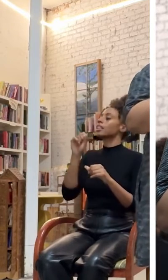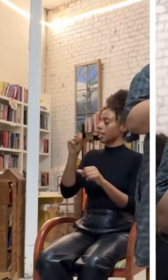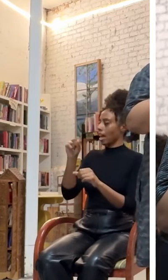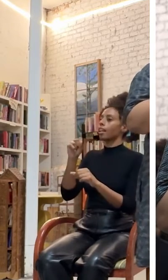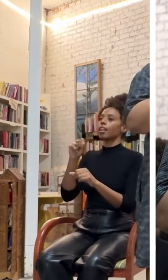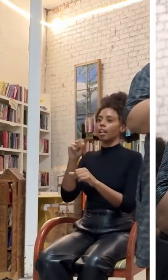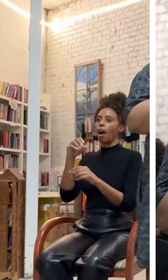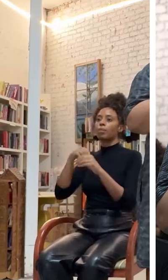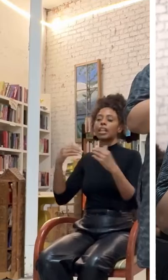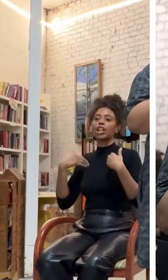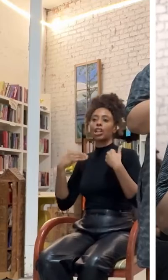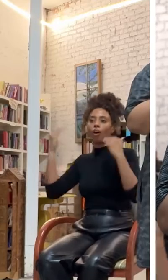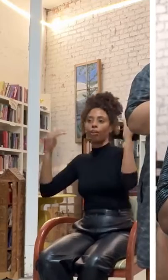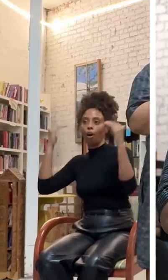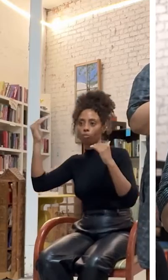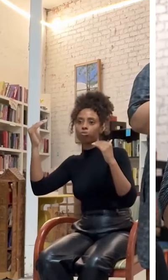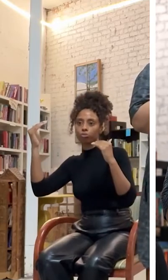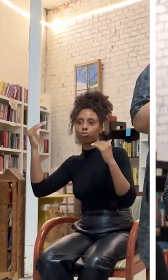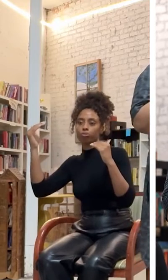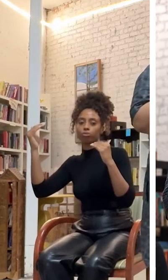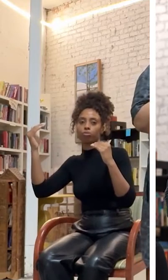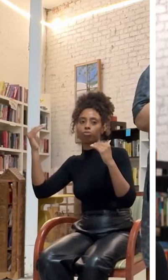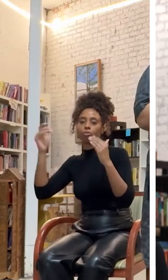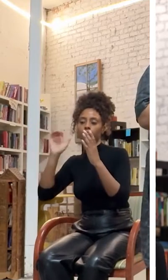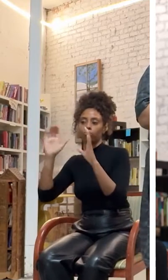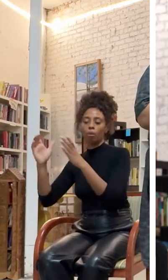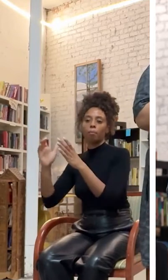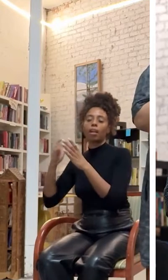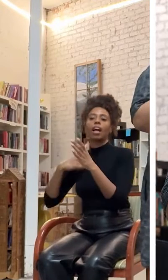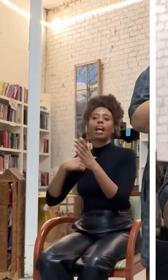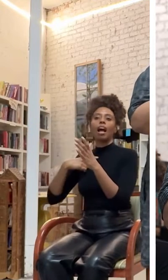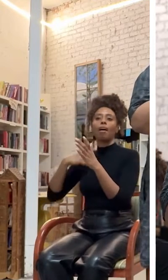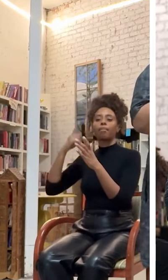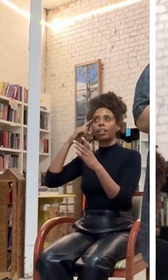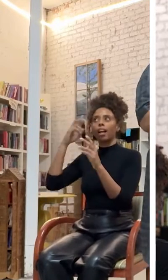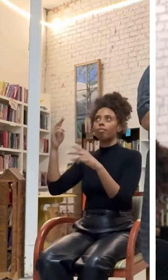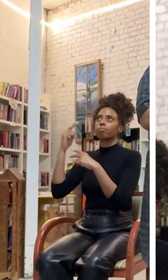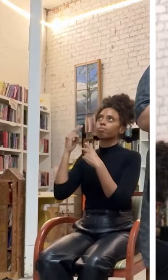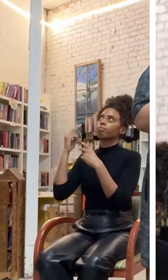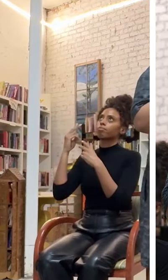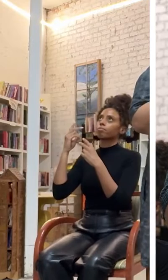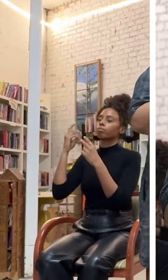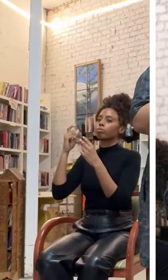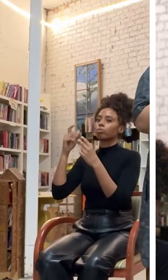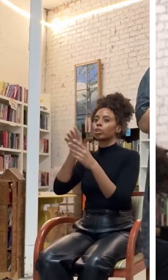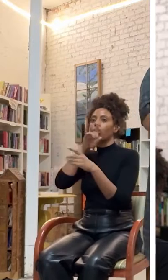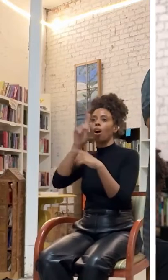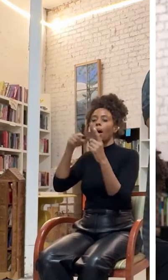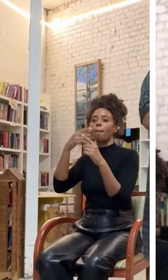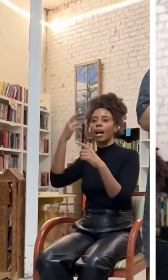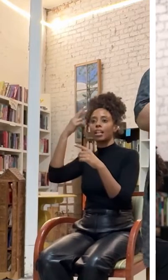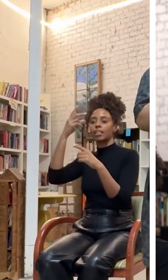was in the young adults, and I just think in that time, since every time I talk about like writing, Dominican